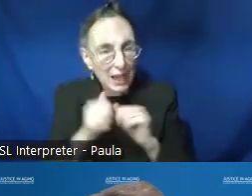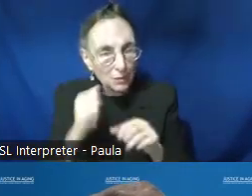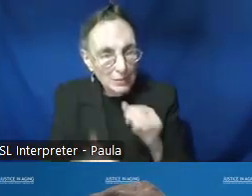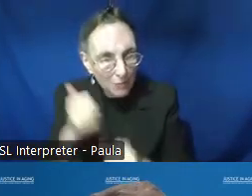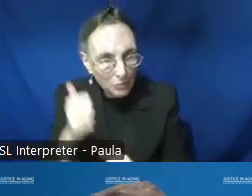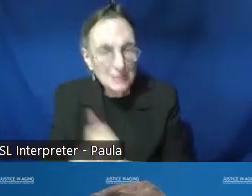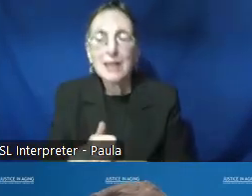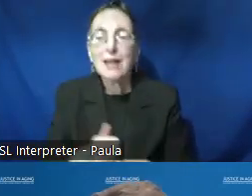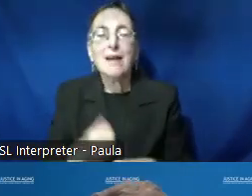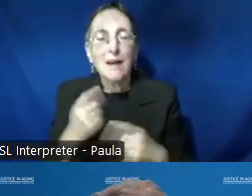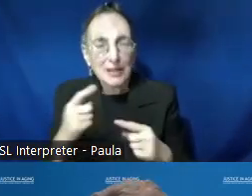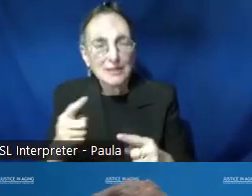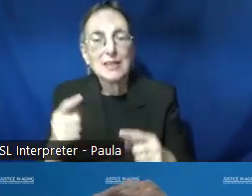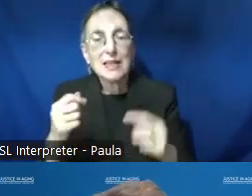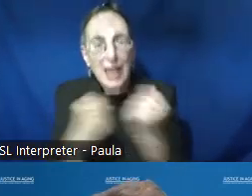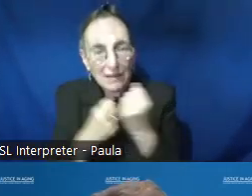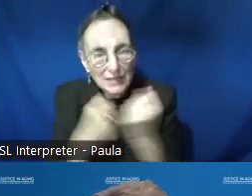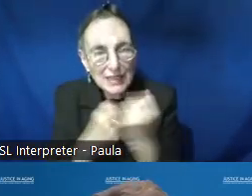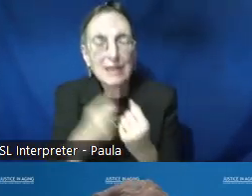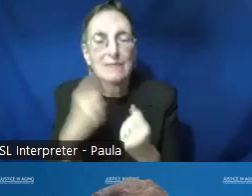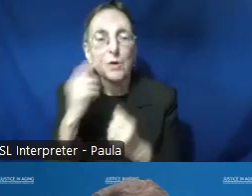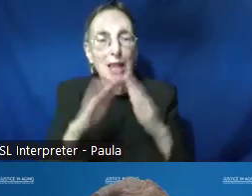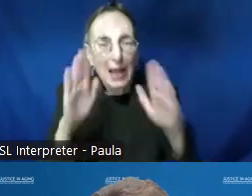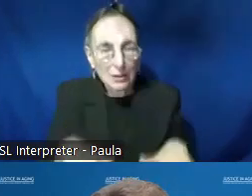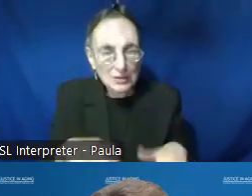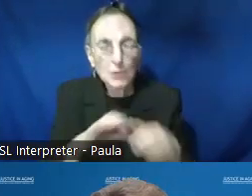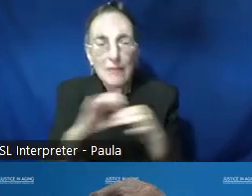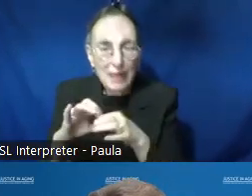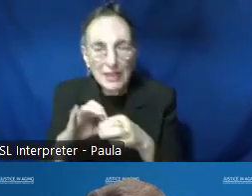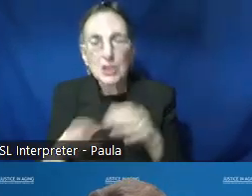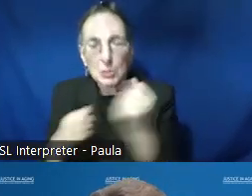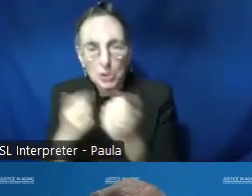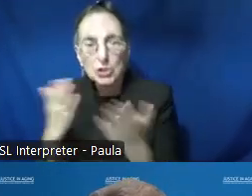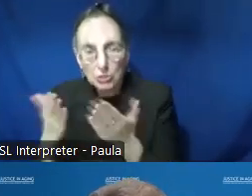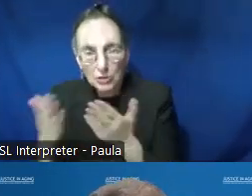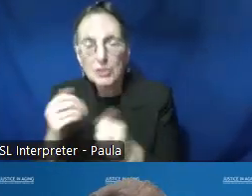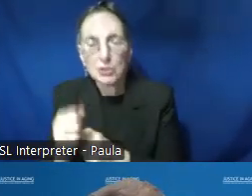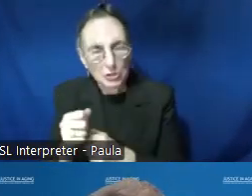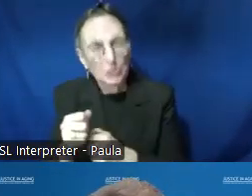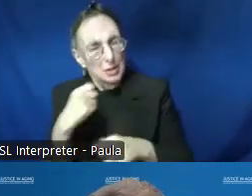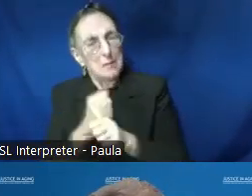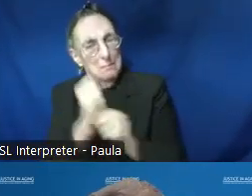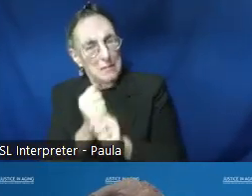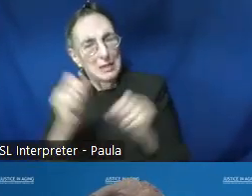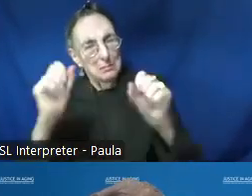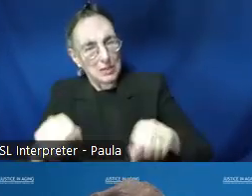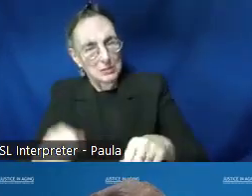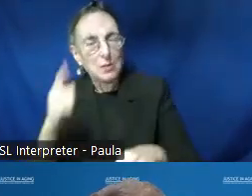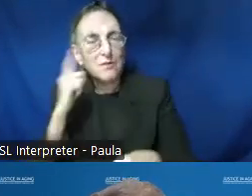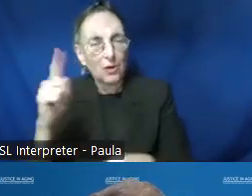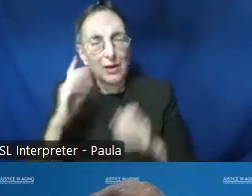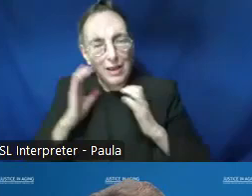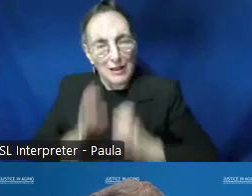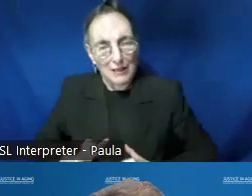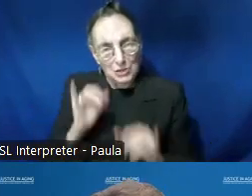advocate for housing and related supportive services that achieve the goal of keeping our clients stably housed and in those